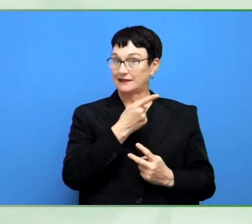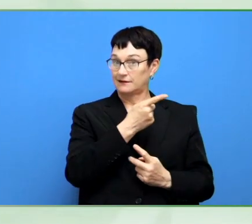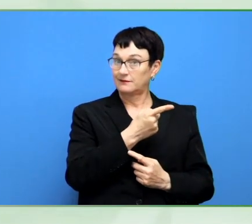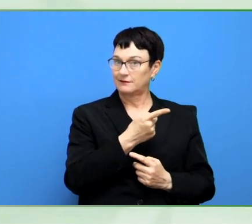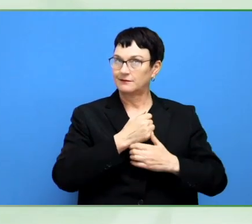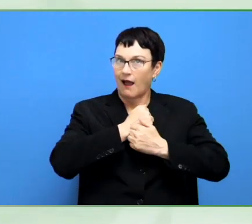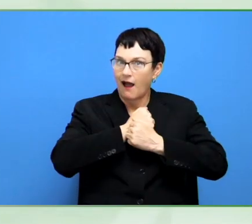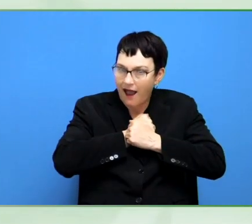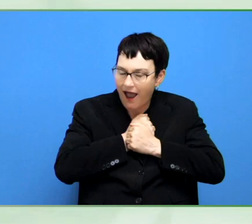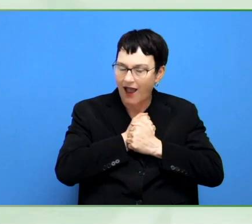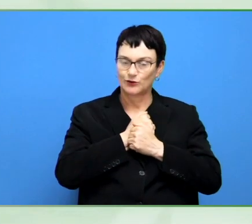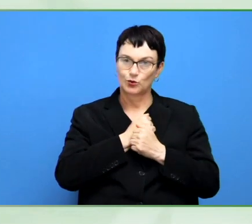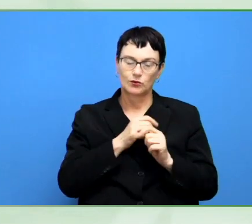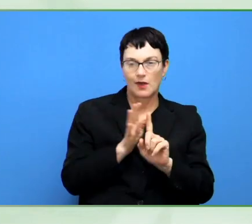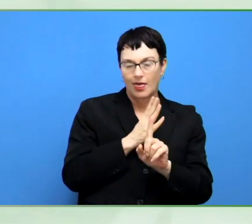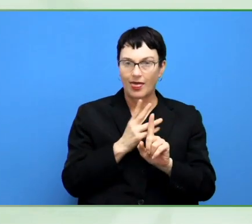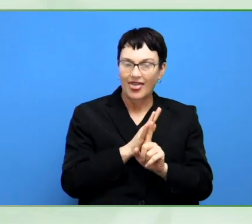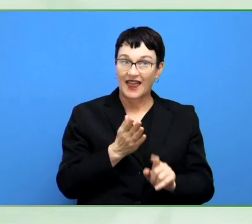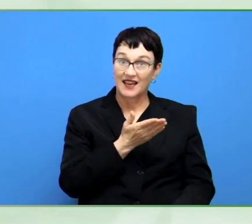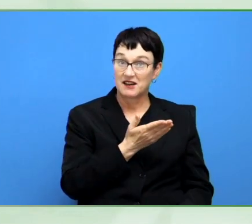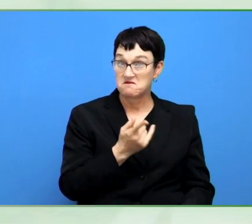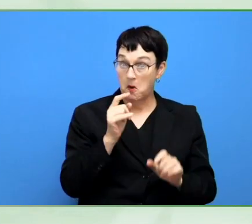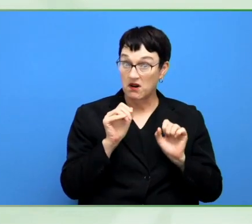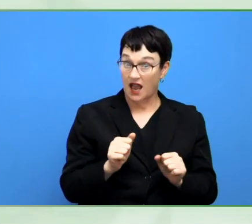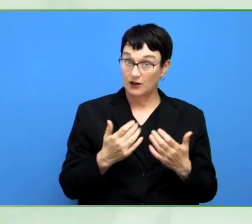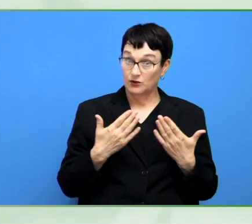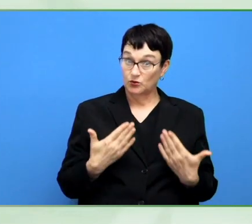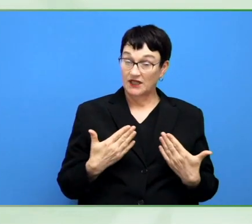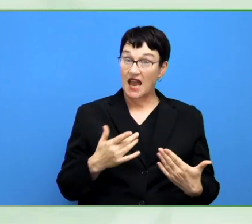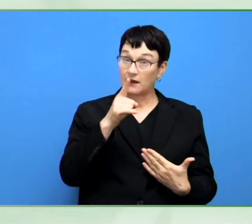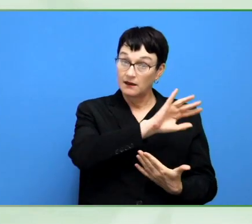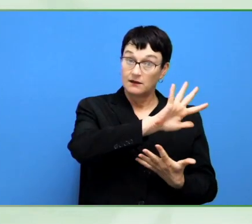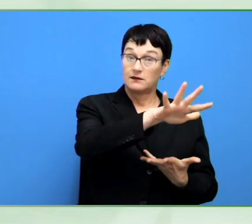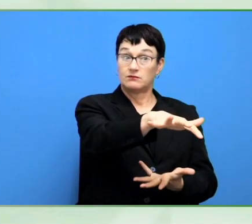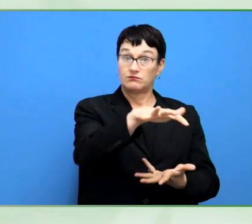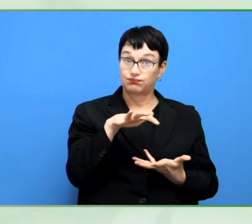raised 2 million today, then I'm happy to receive 10% of